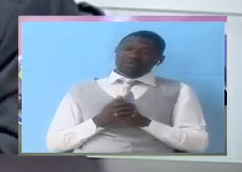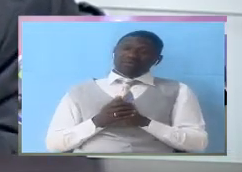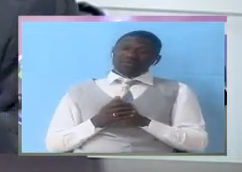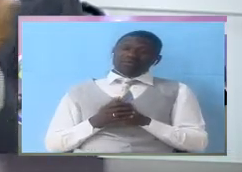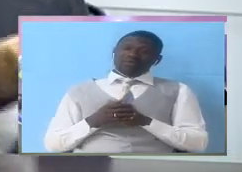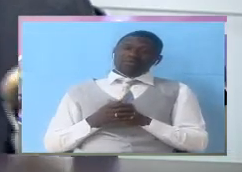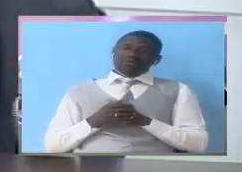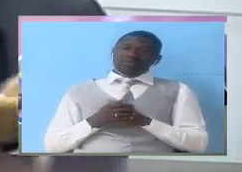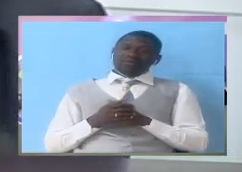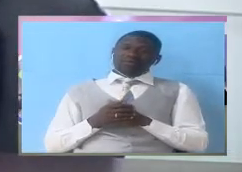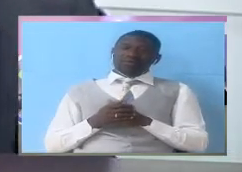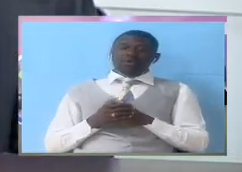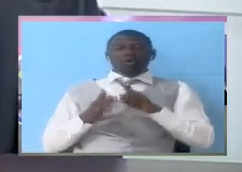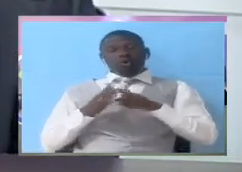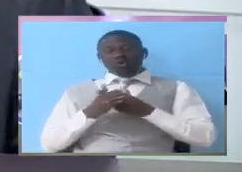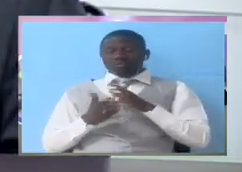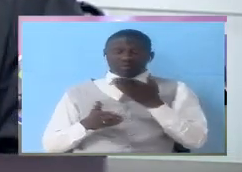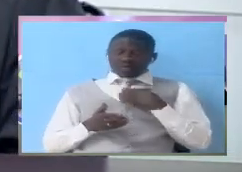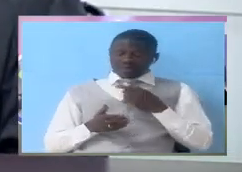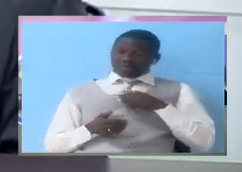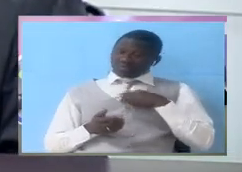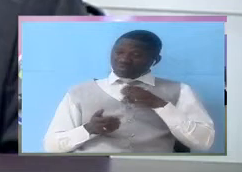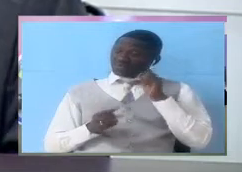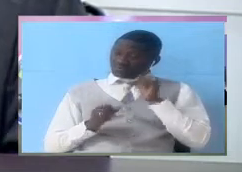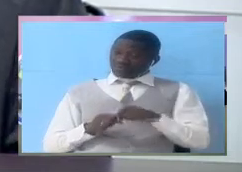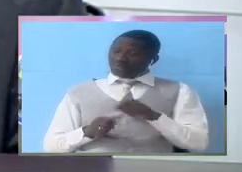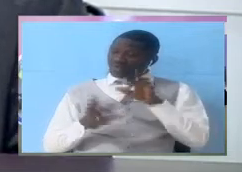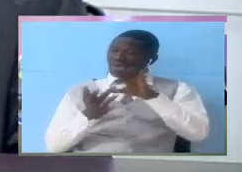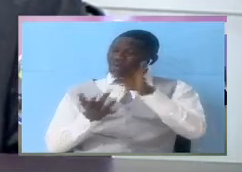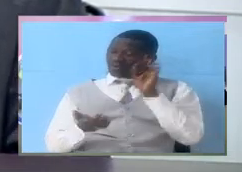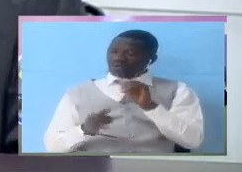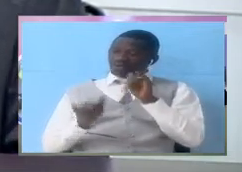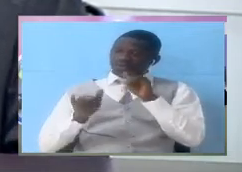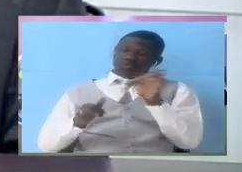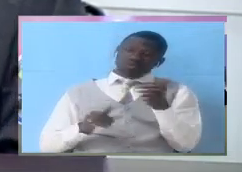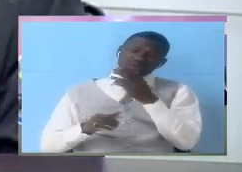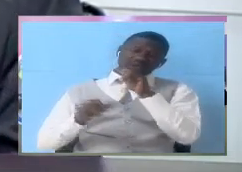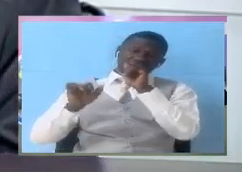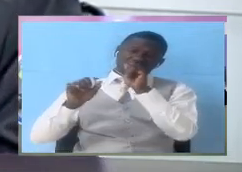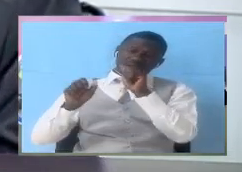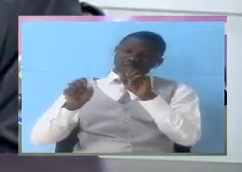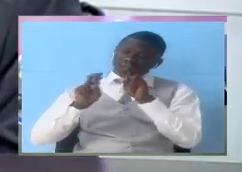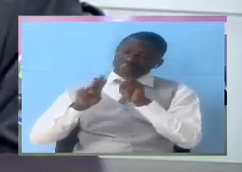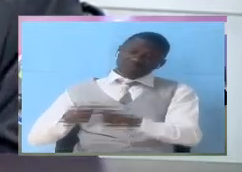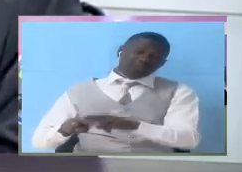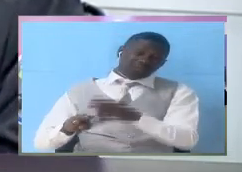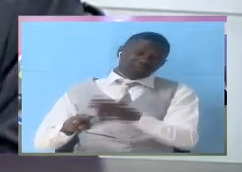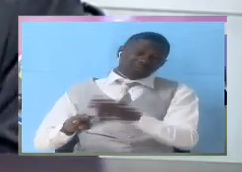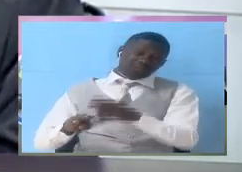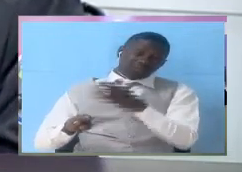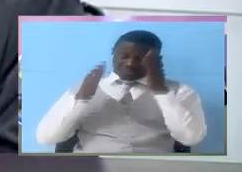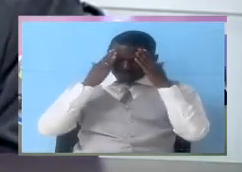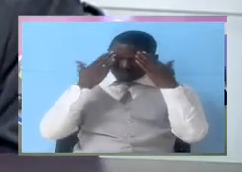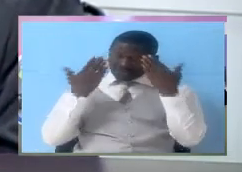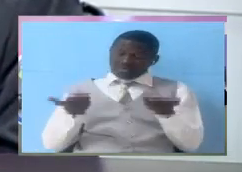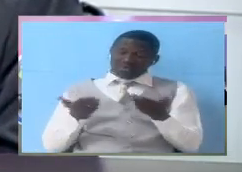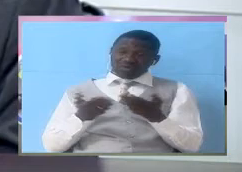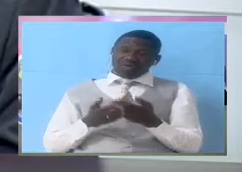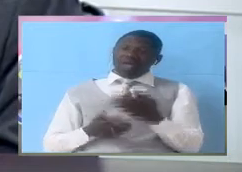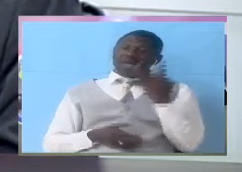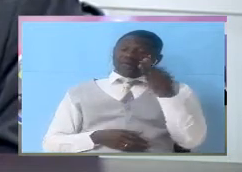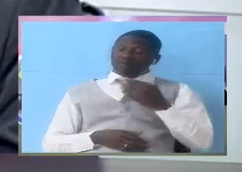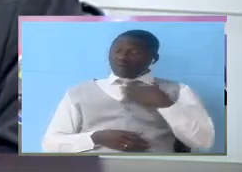must have been appointed to sit there. Wala sax xagn nañu tan ko pour mu dem tok fa. Da man xawma. Mako xamone na lako wa.